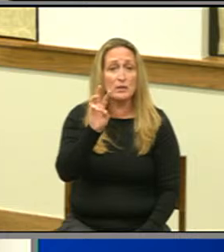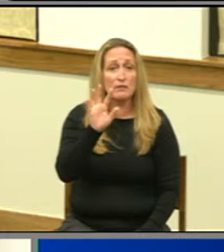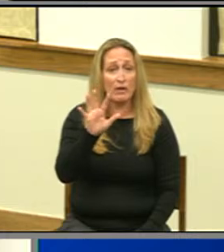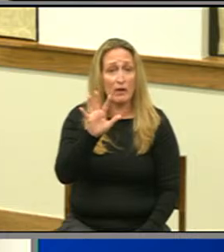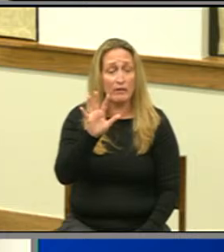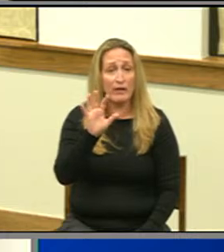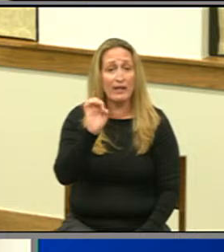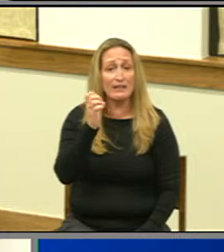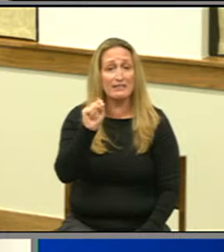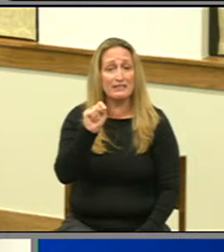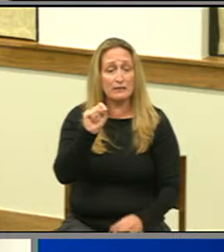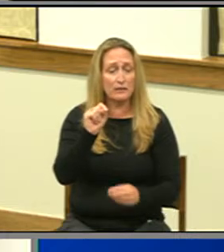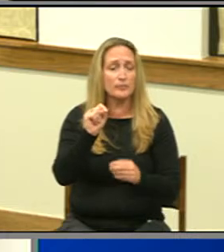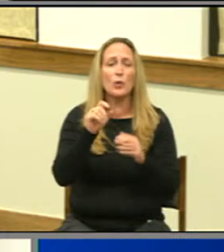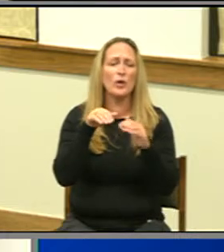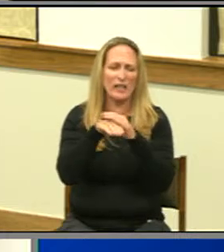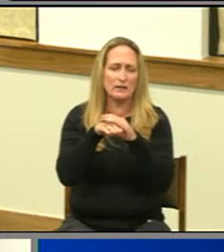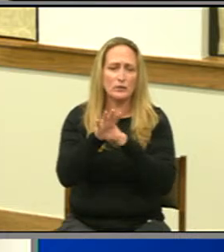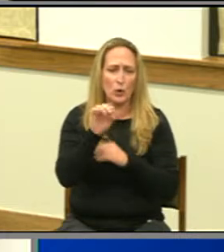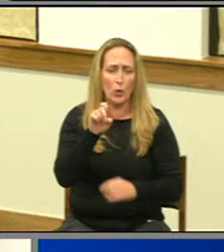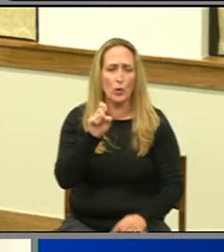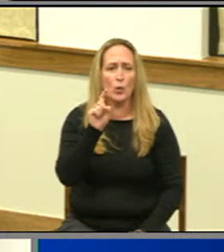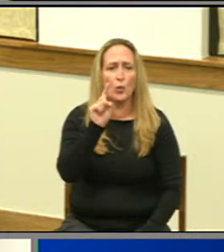213-306-3065, access code